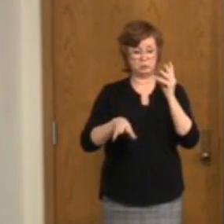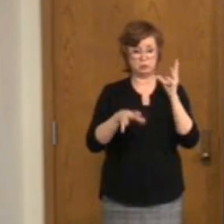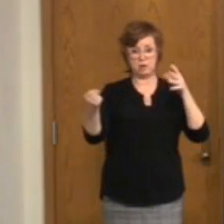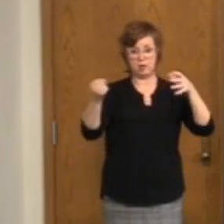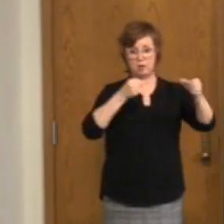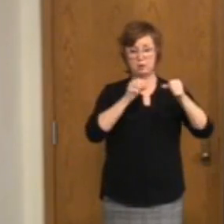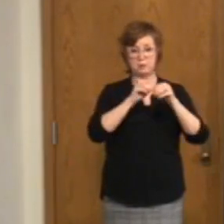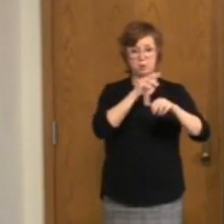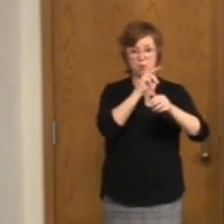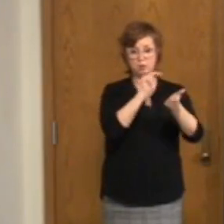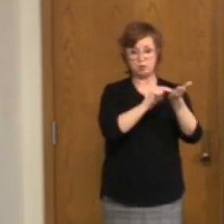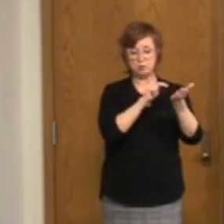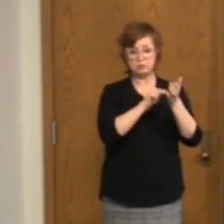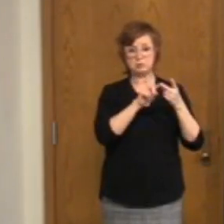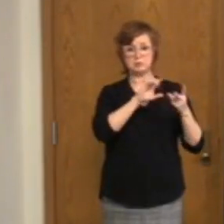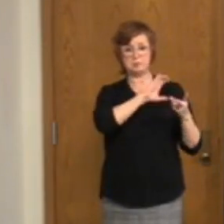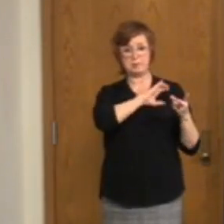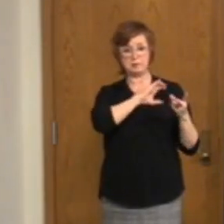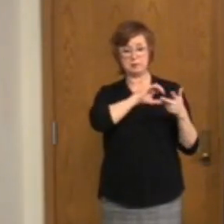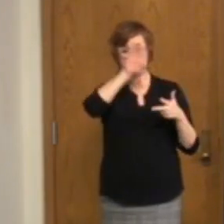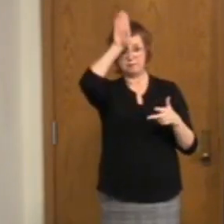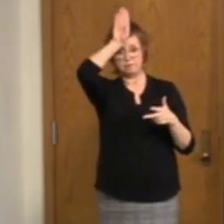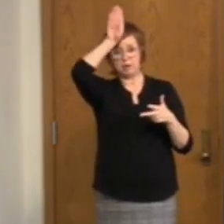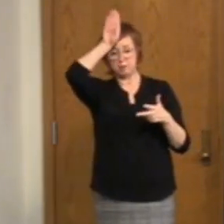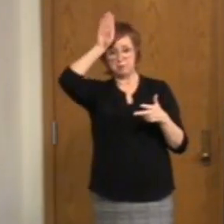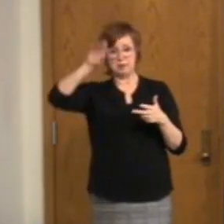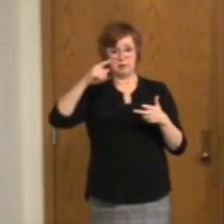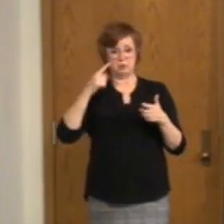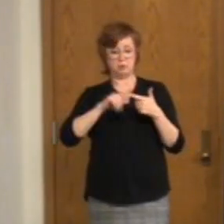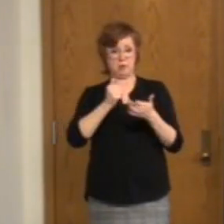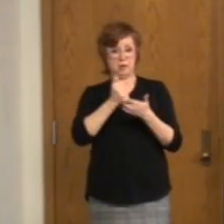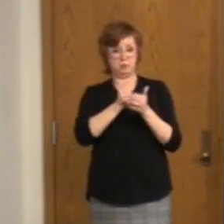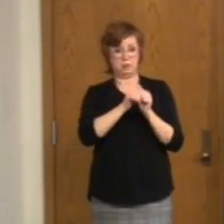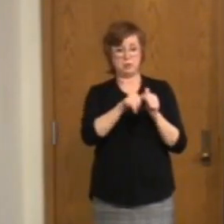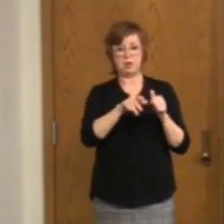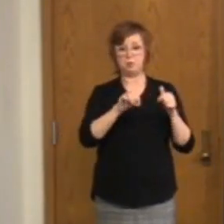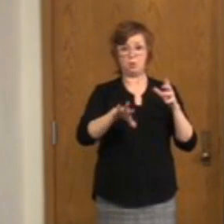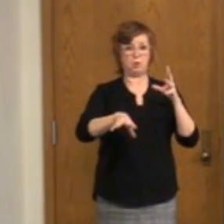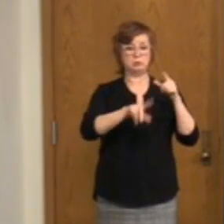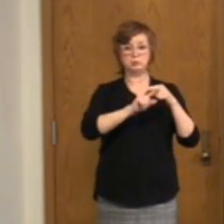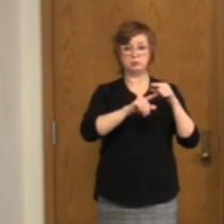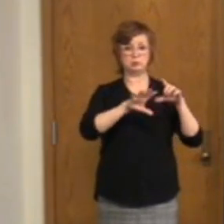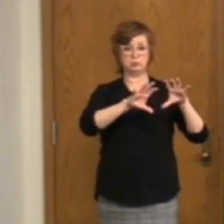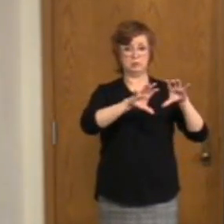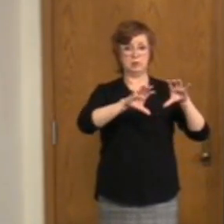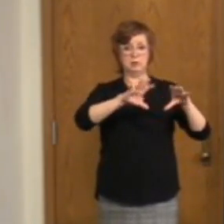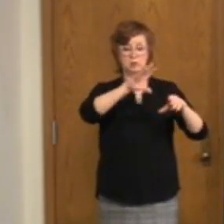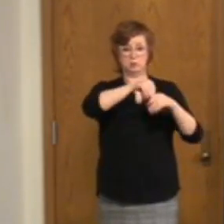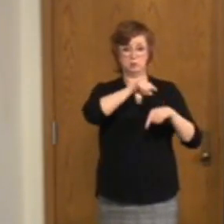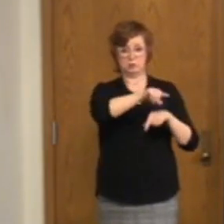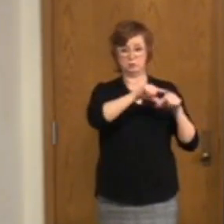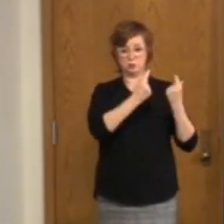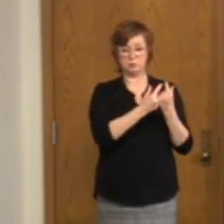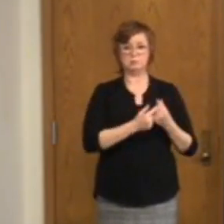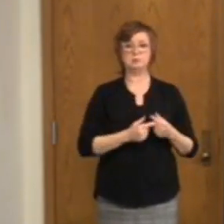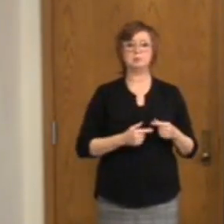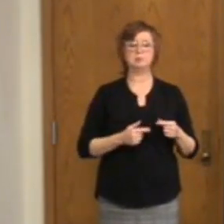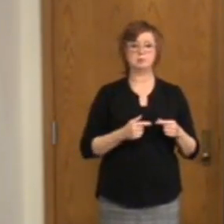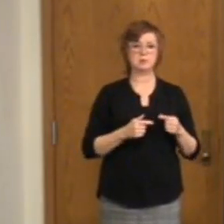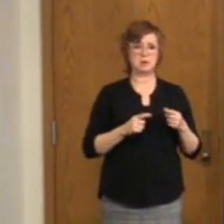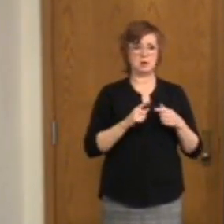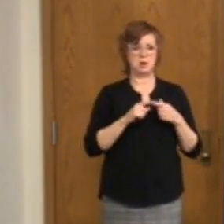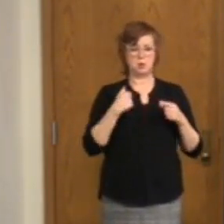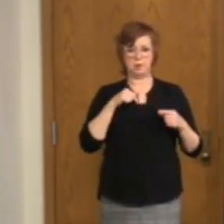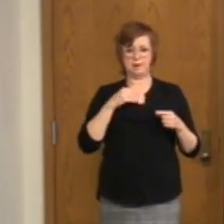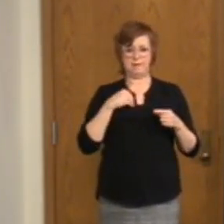and firefighters with that vaccine? I would say, and Dr. Shahab may have something to add, but we have about 80,000 doses of vaccine